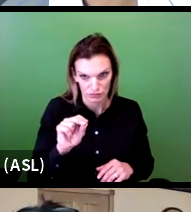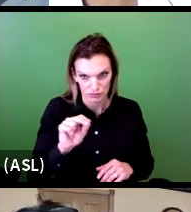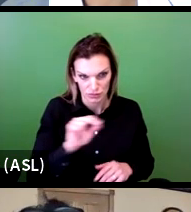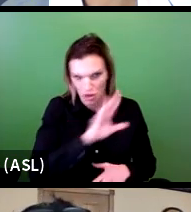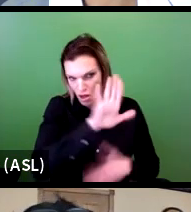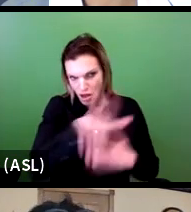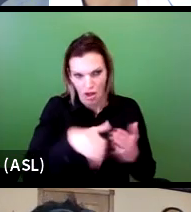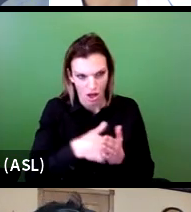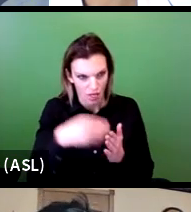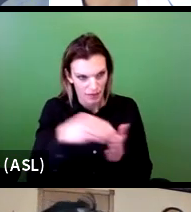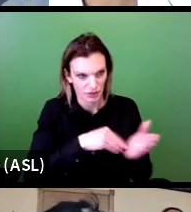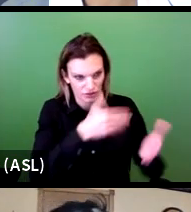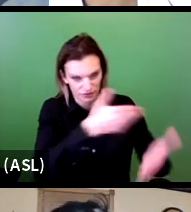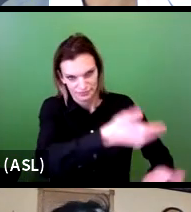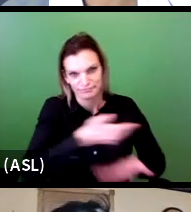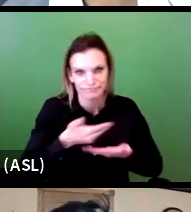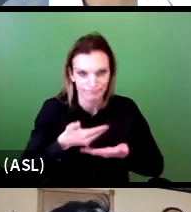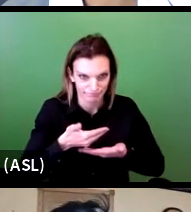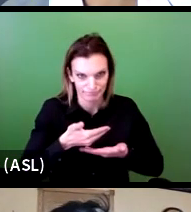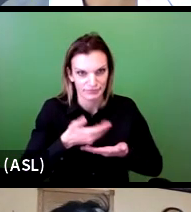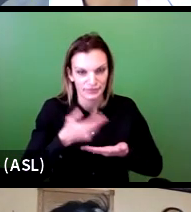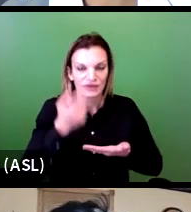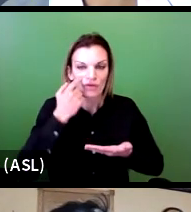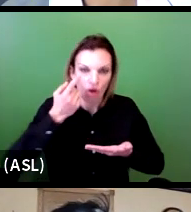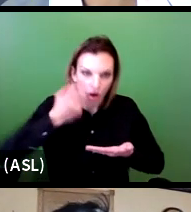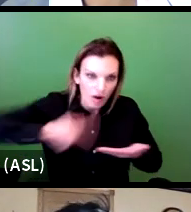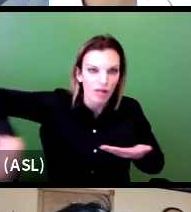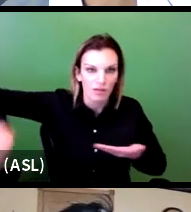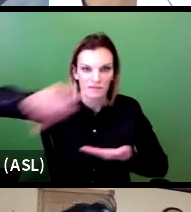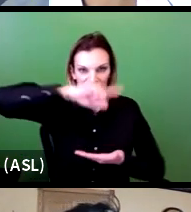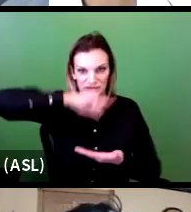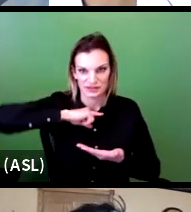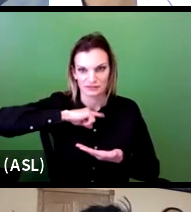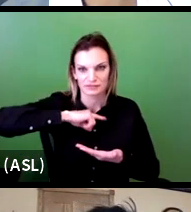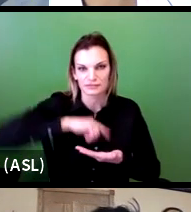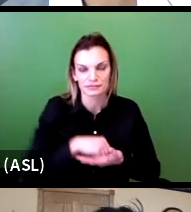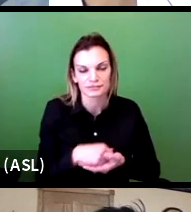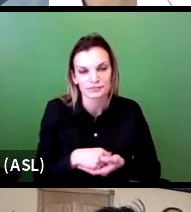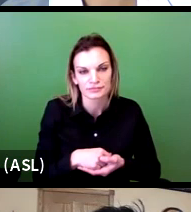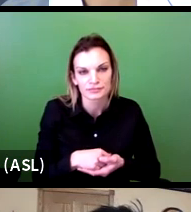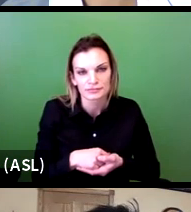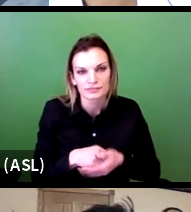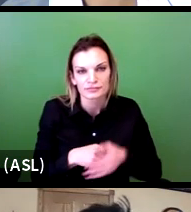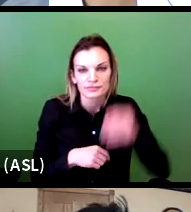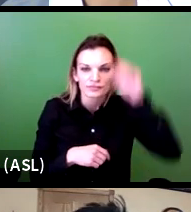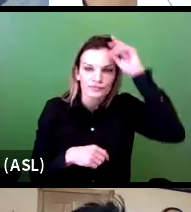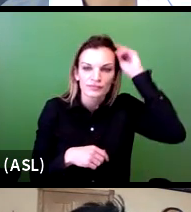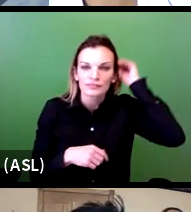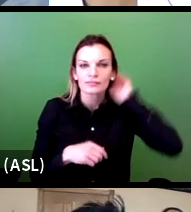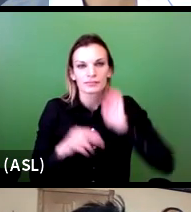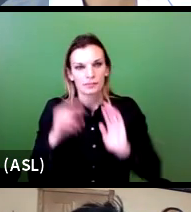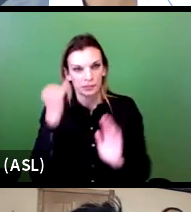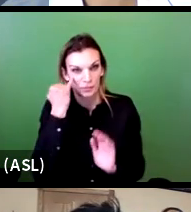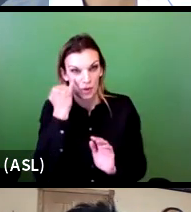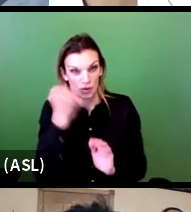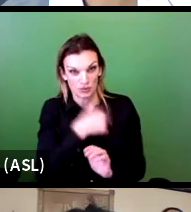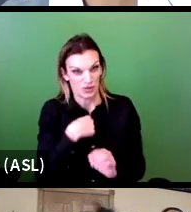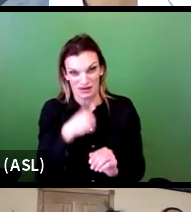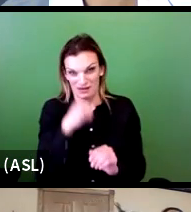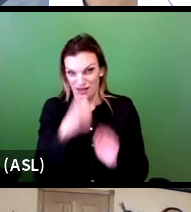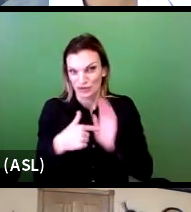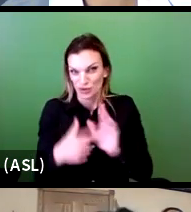us as a committee of the whole. Because if we don't do it that way, then the subcommittee is making a